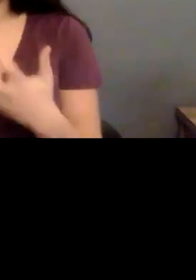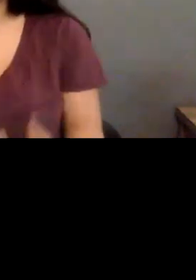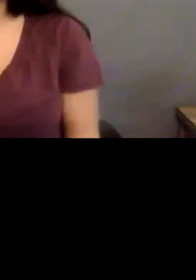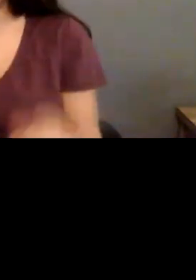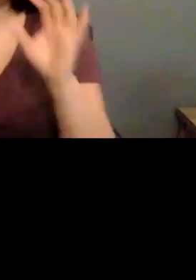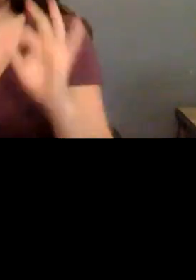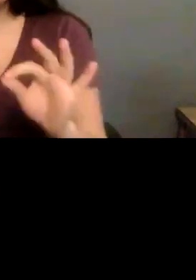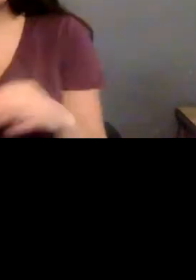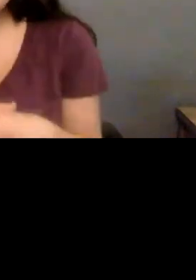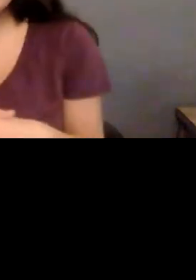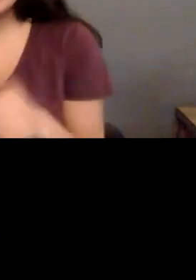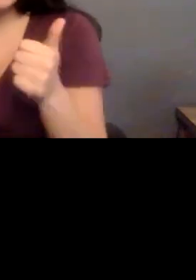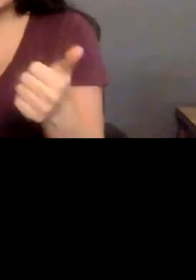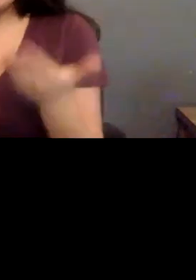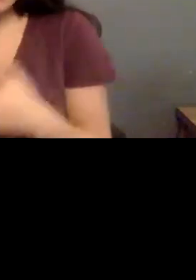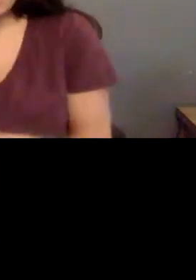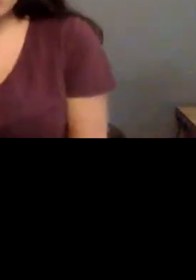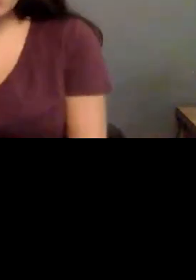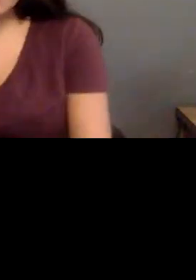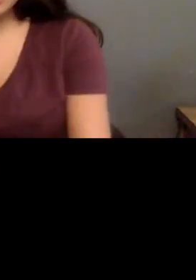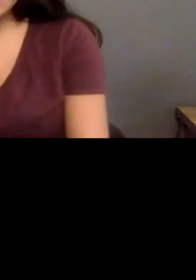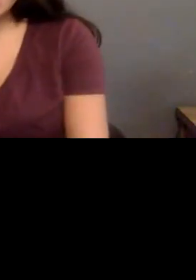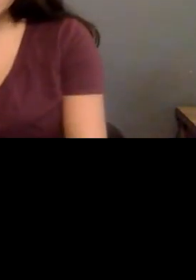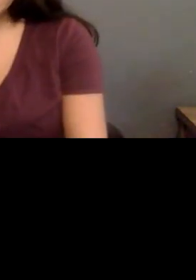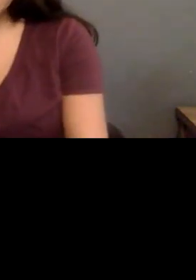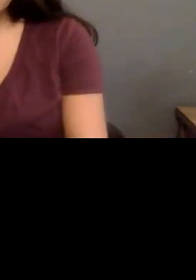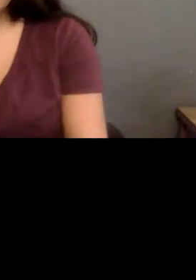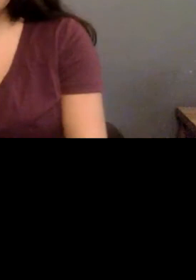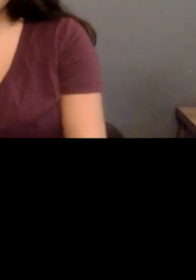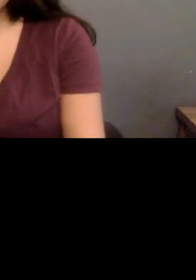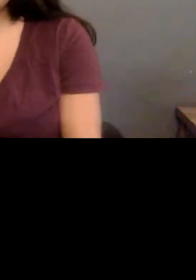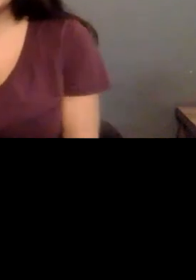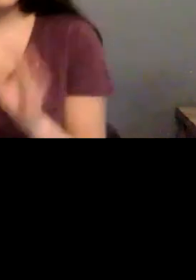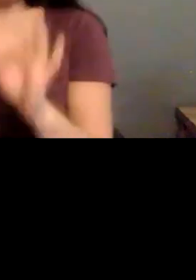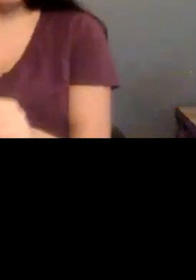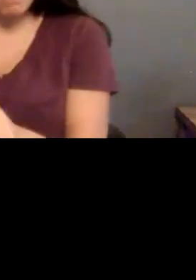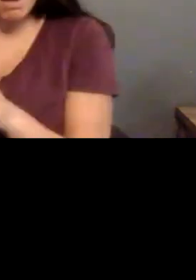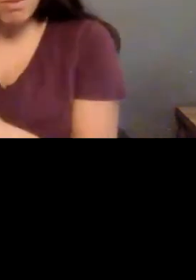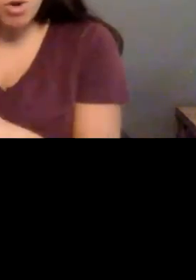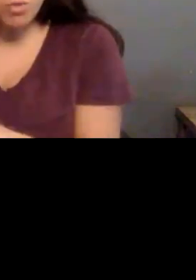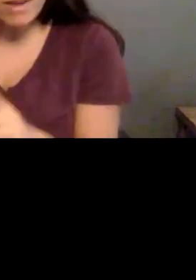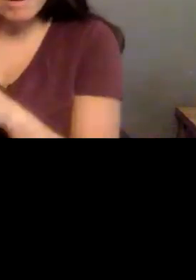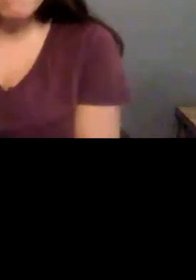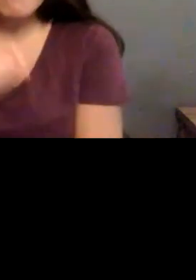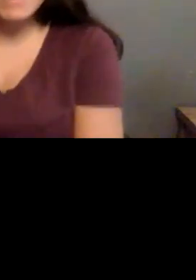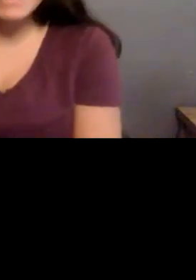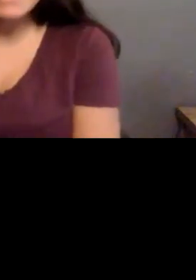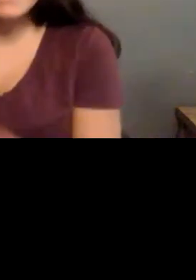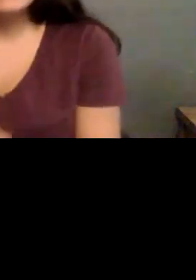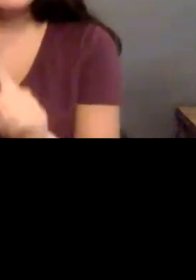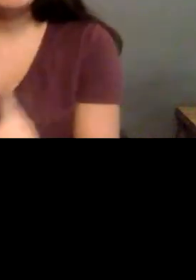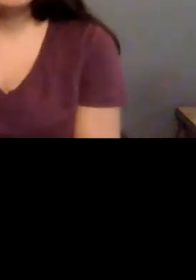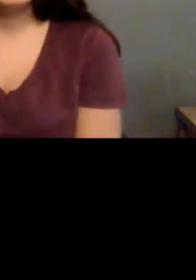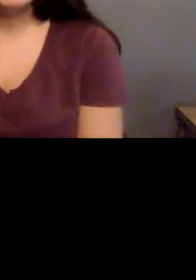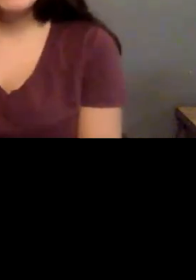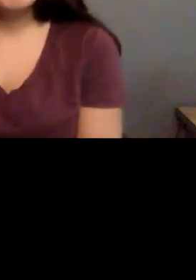Okay, I would love we that. have time for one more question, and coincidentally, we have one more question. And this is from Kim Van